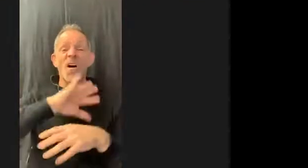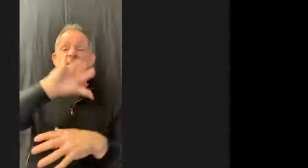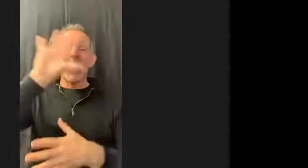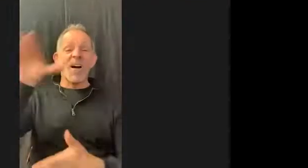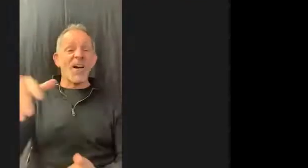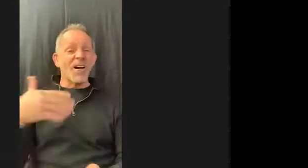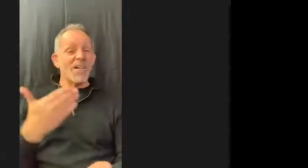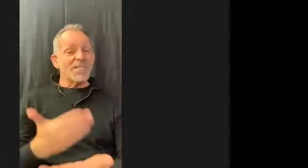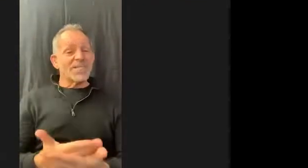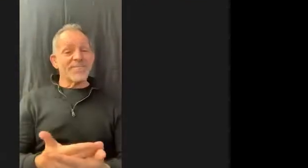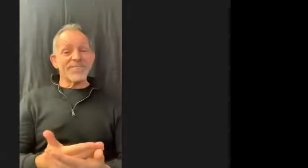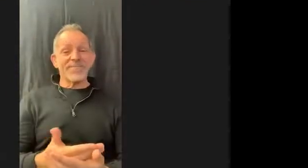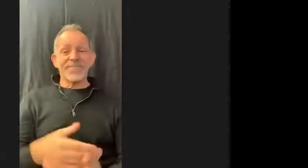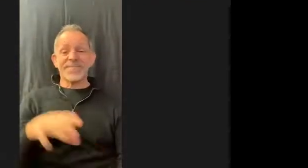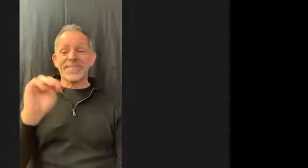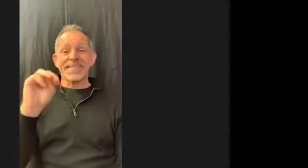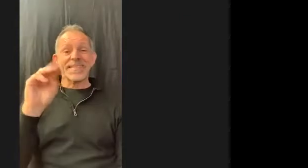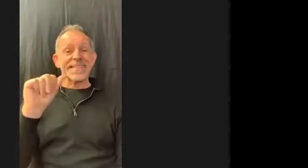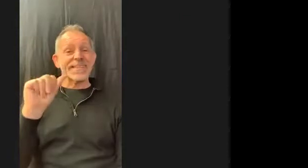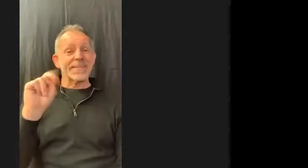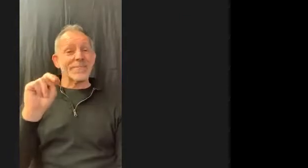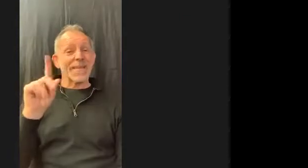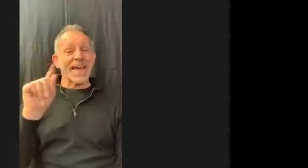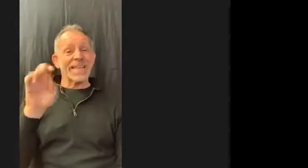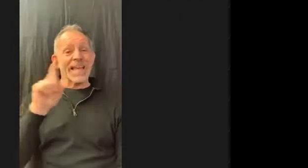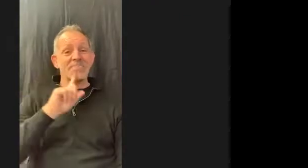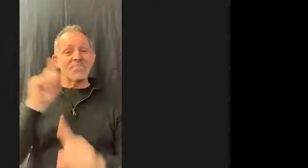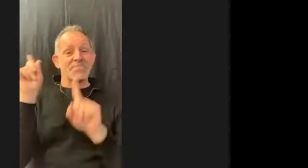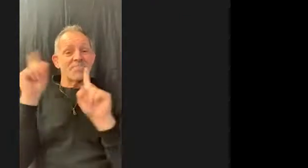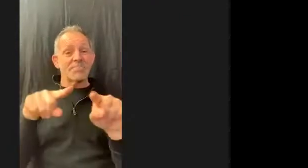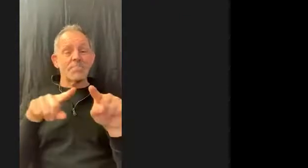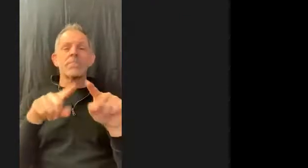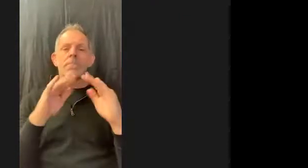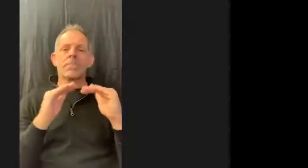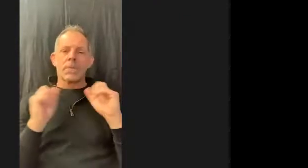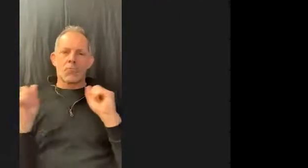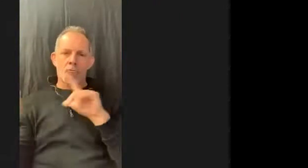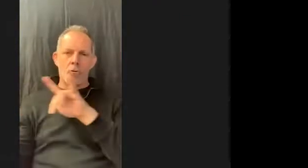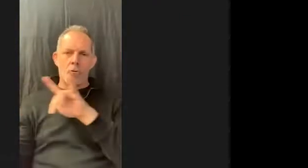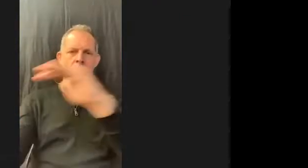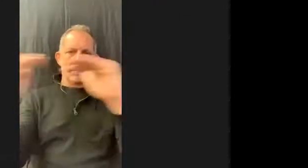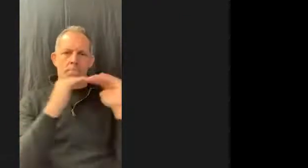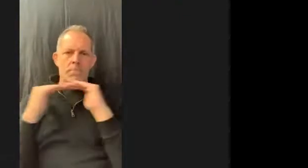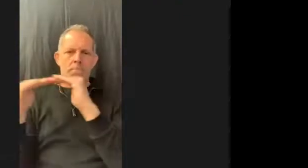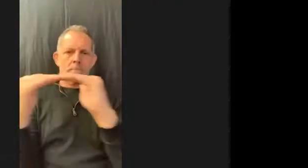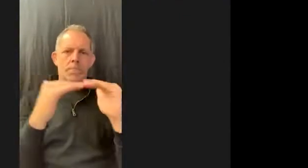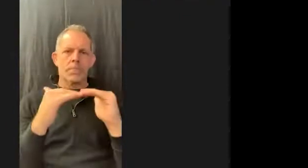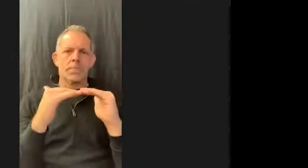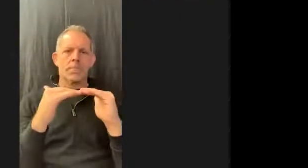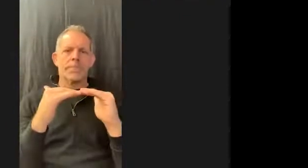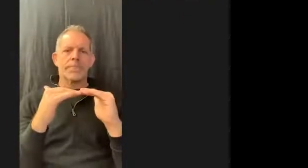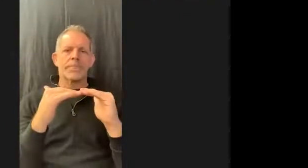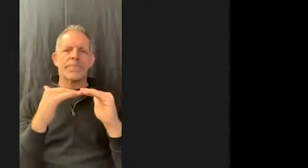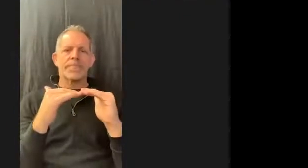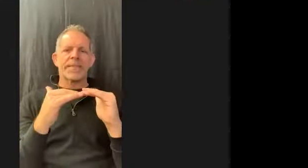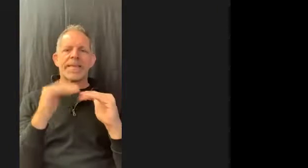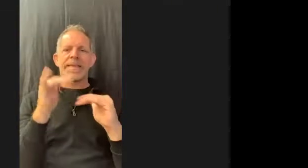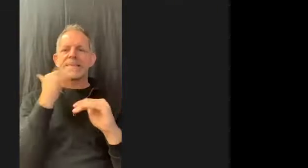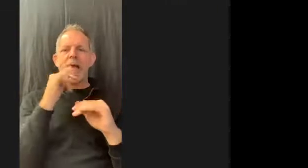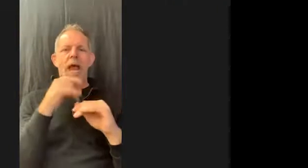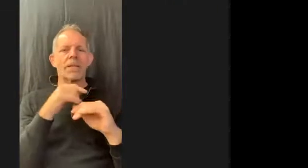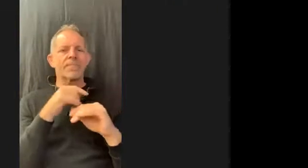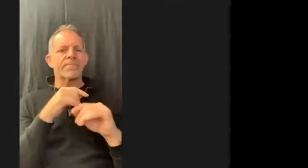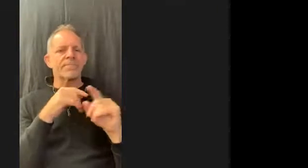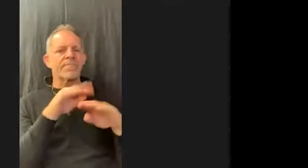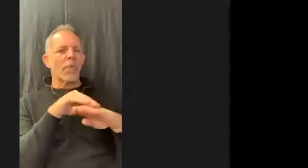fairly, and don't have significant unintended consequences that hurt us in some other area, or